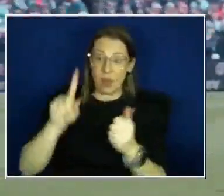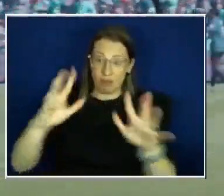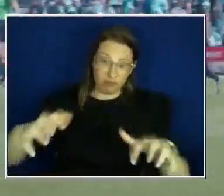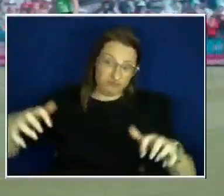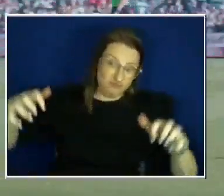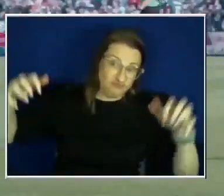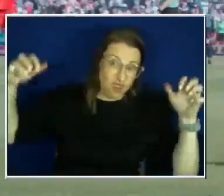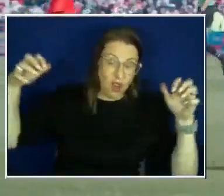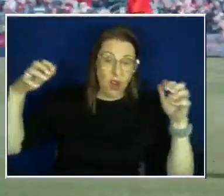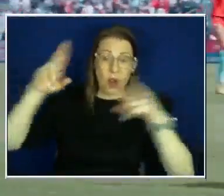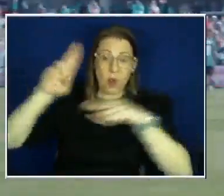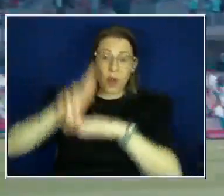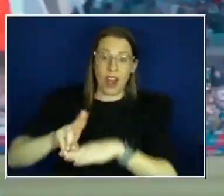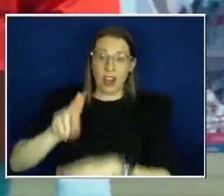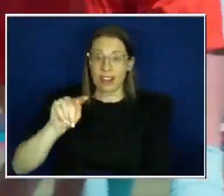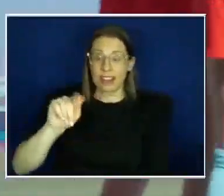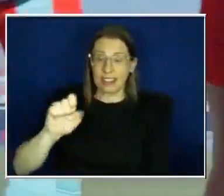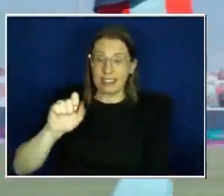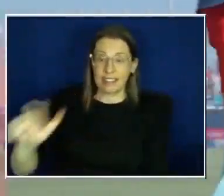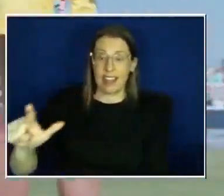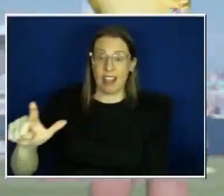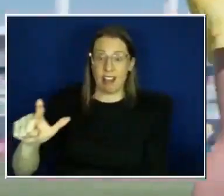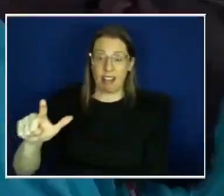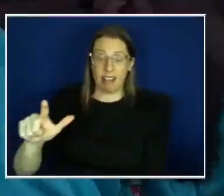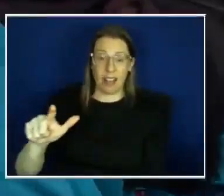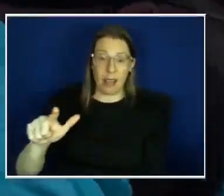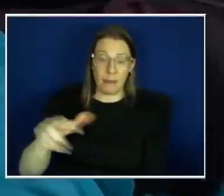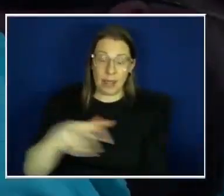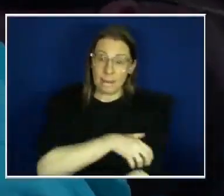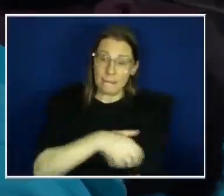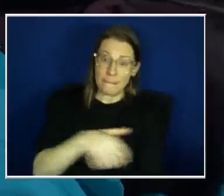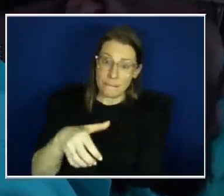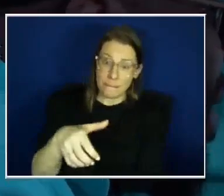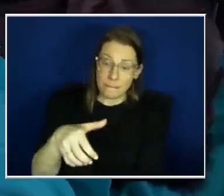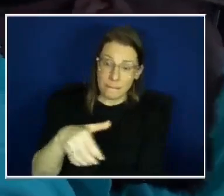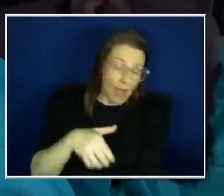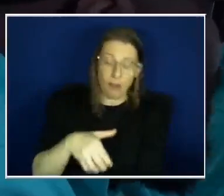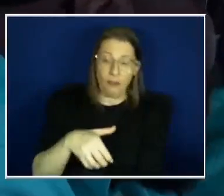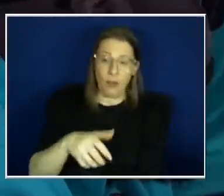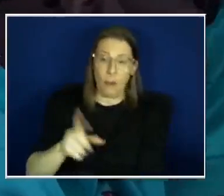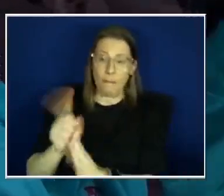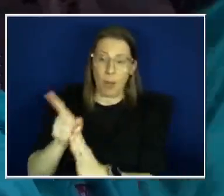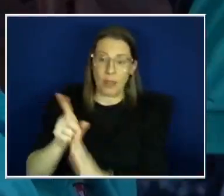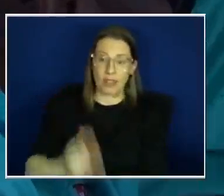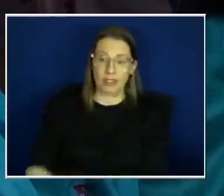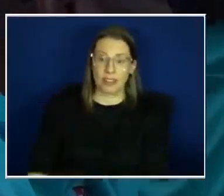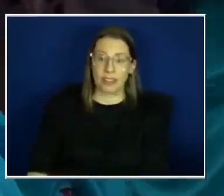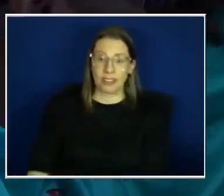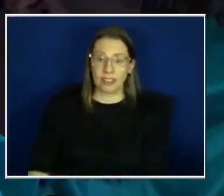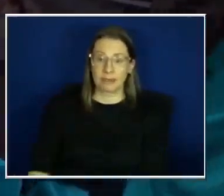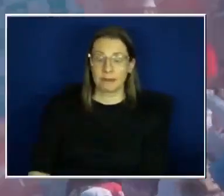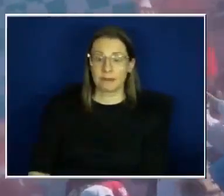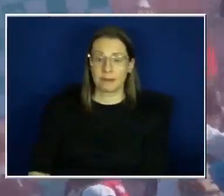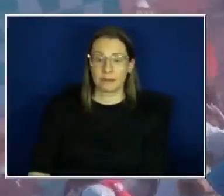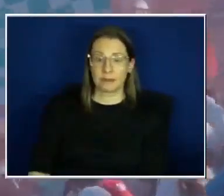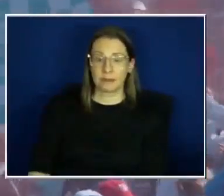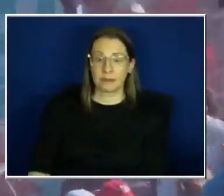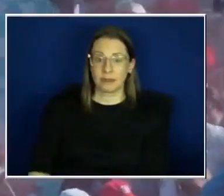teal, what a powerful moment and a powerful movement. That says it all. Yeah, I think it just proves you give Kansas